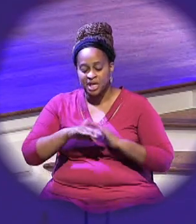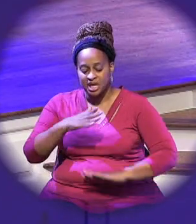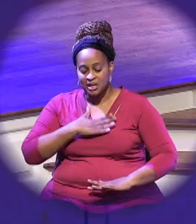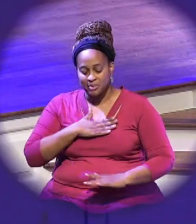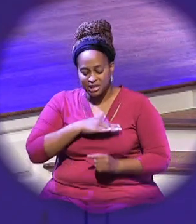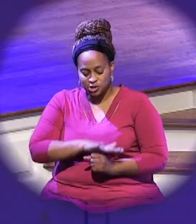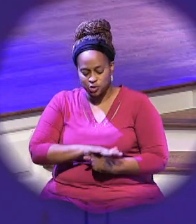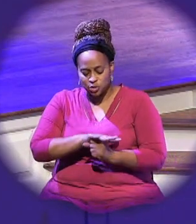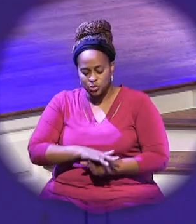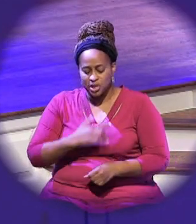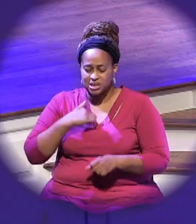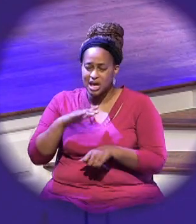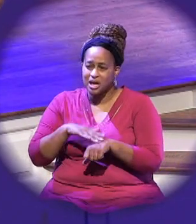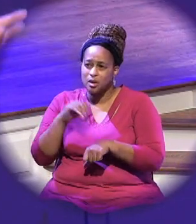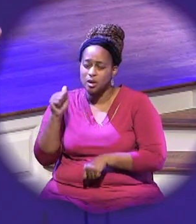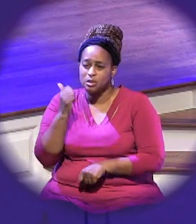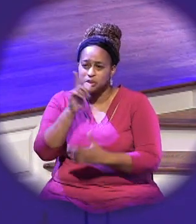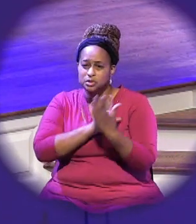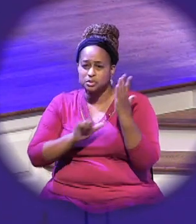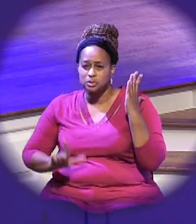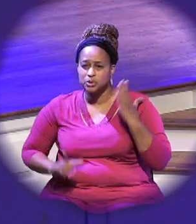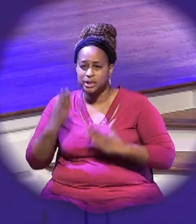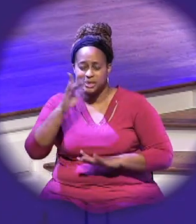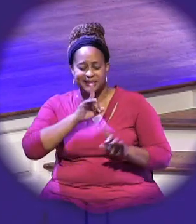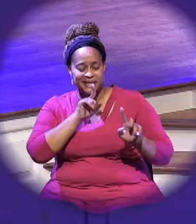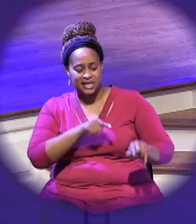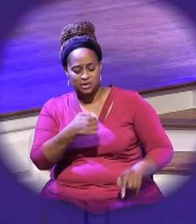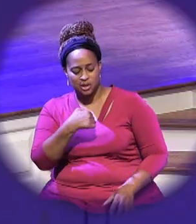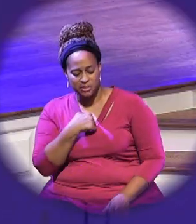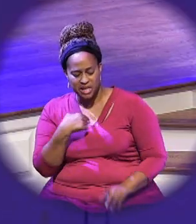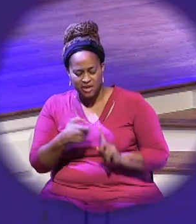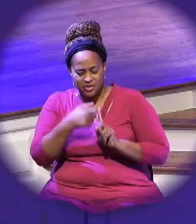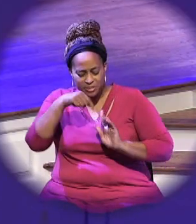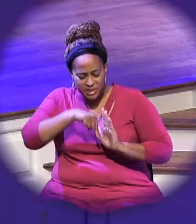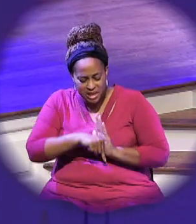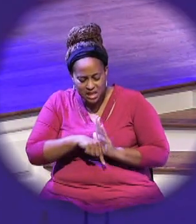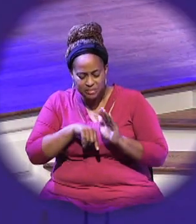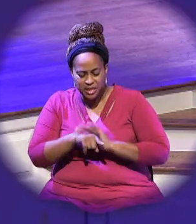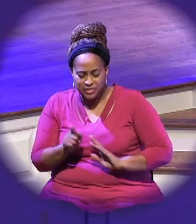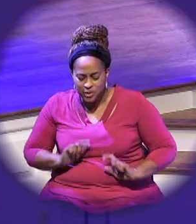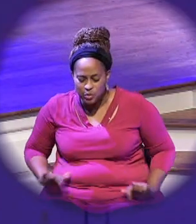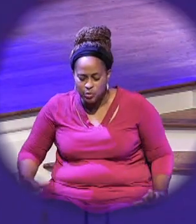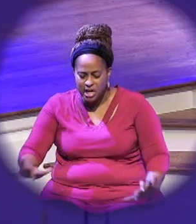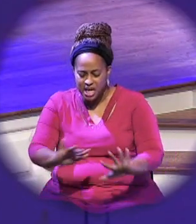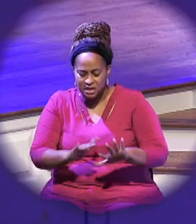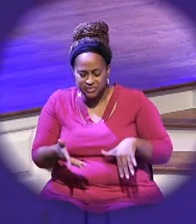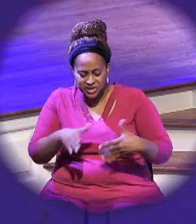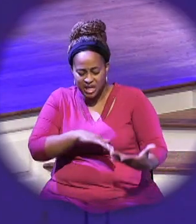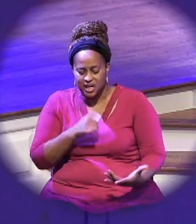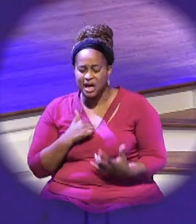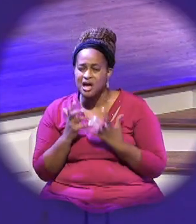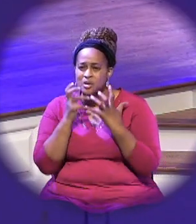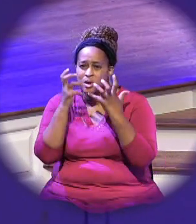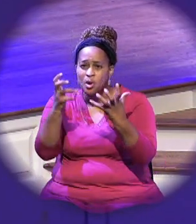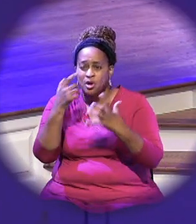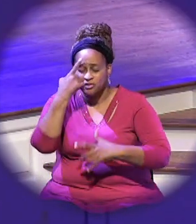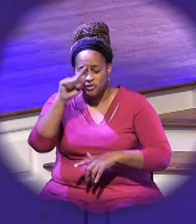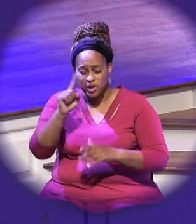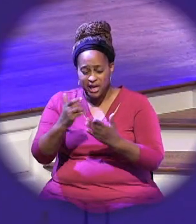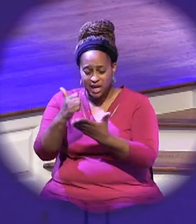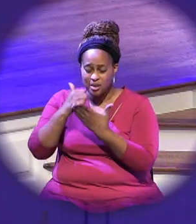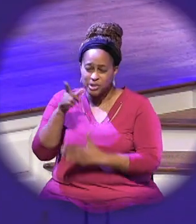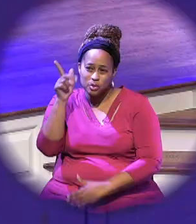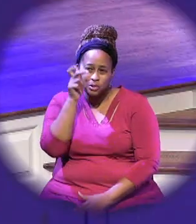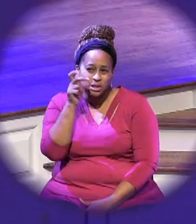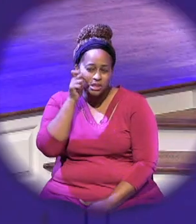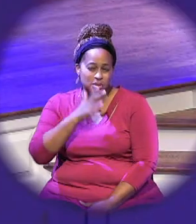distress, I called to the Lord, and he answered me. From deep in the realm of the dead, I called for help, and you listened